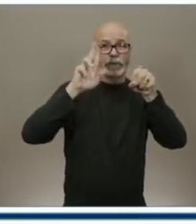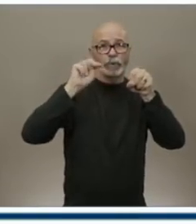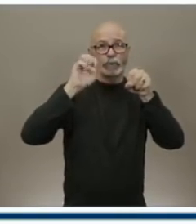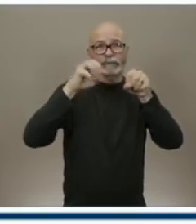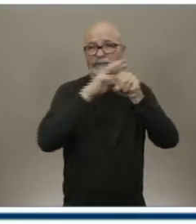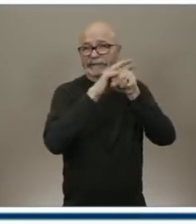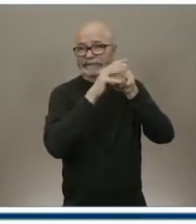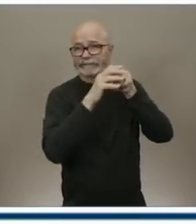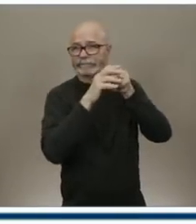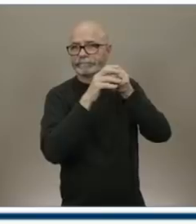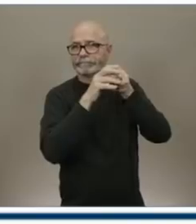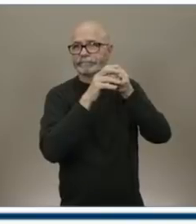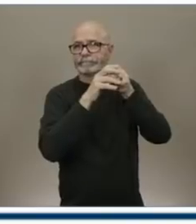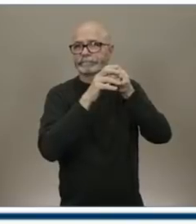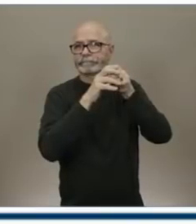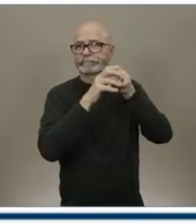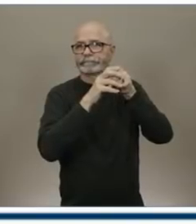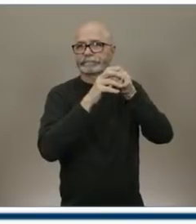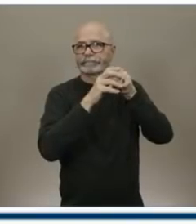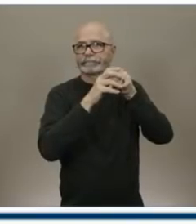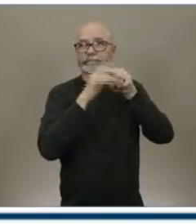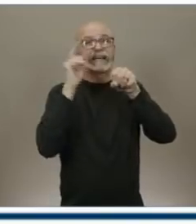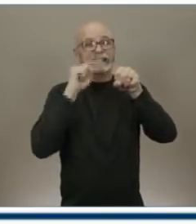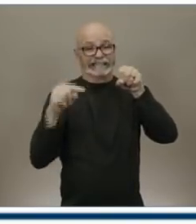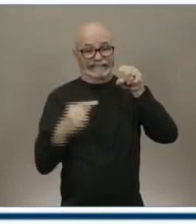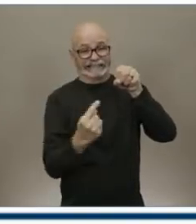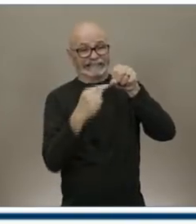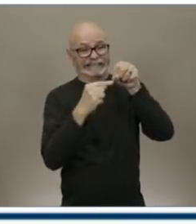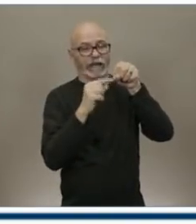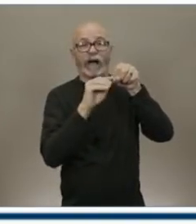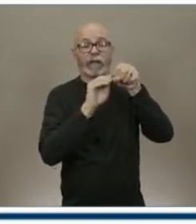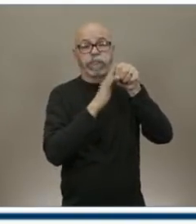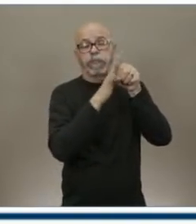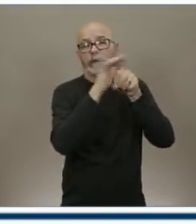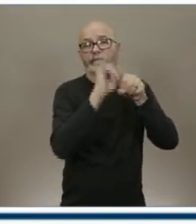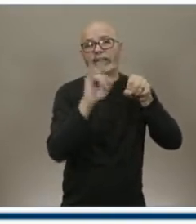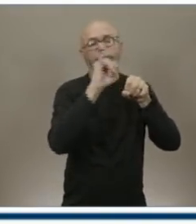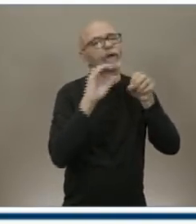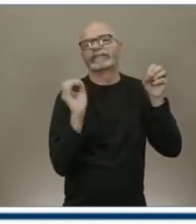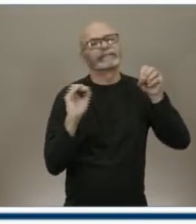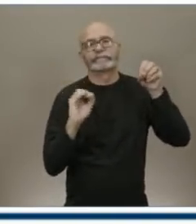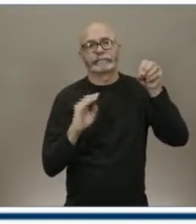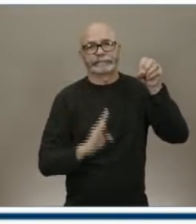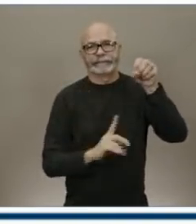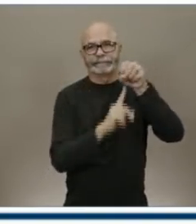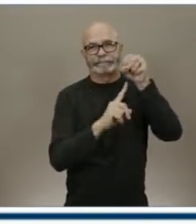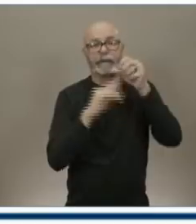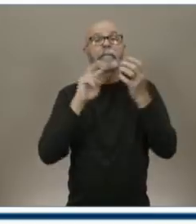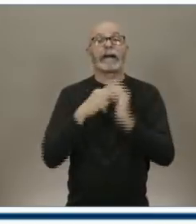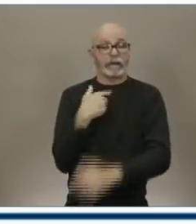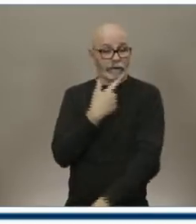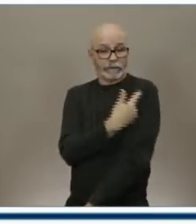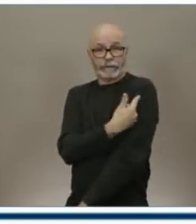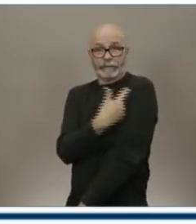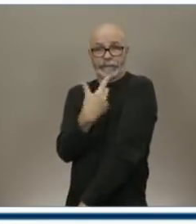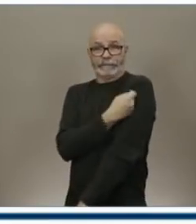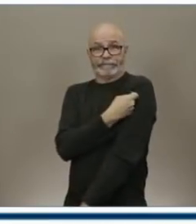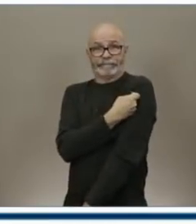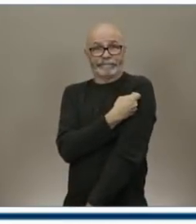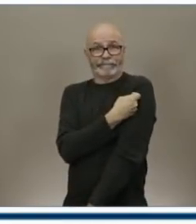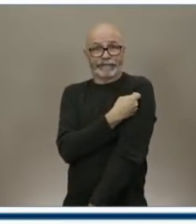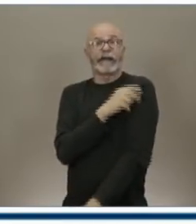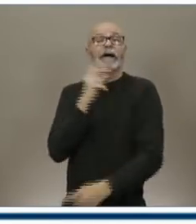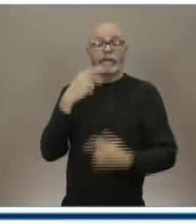infection to anybody. So there's no risk at all that people who are immunized are somehow going to be